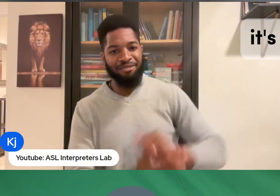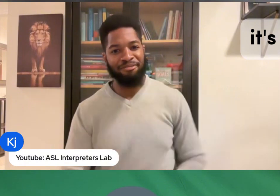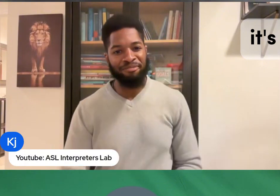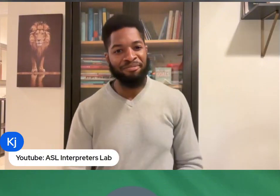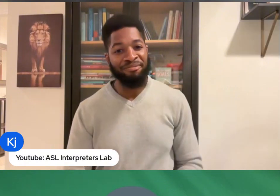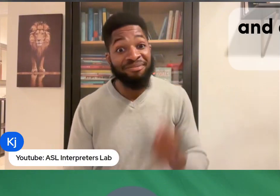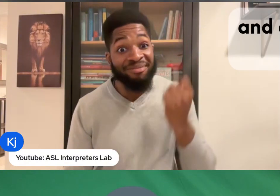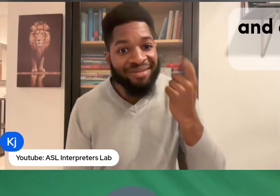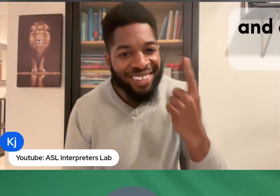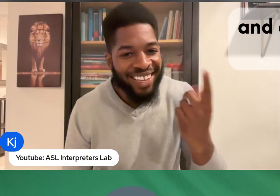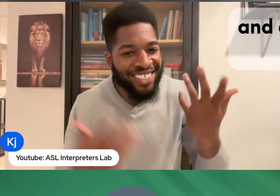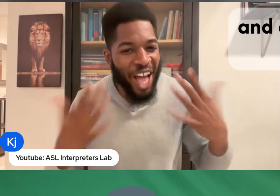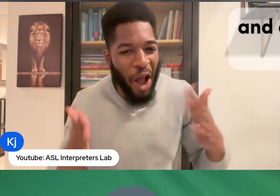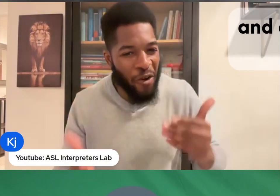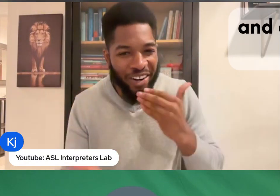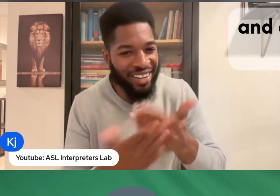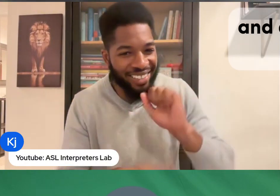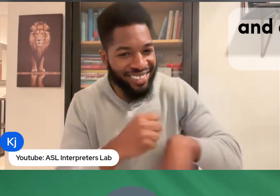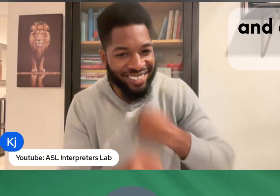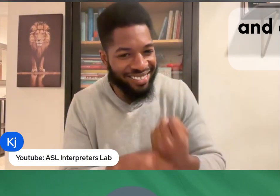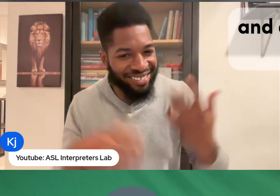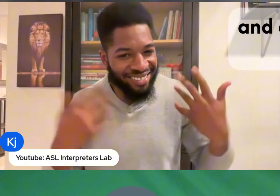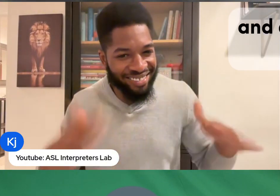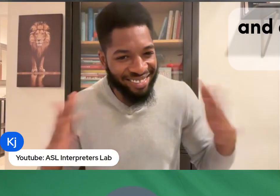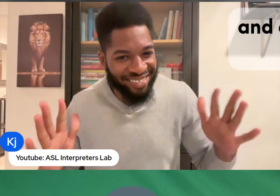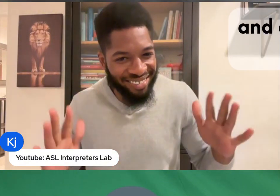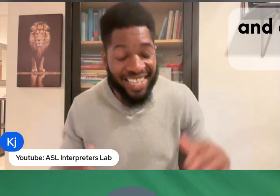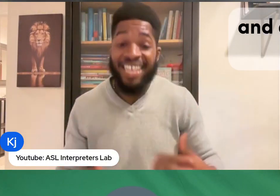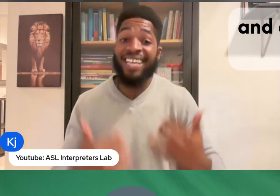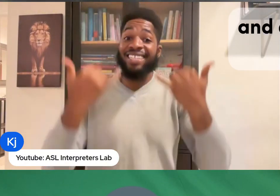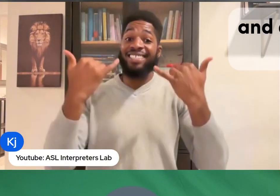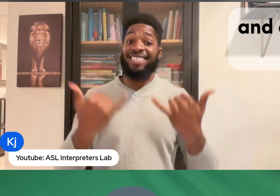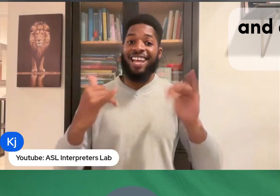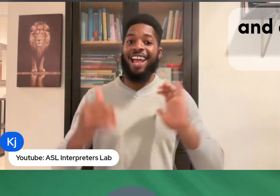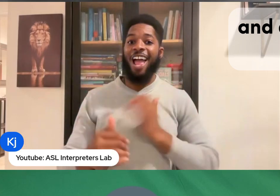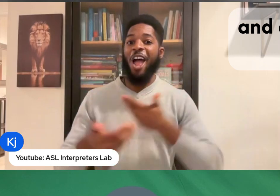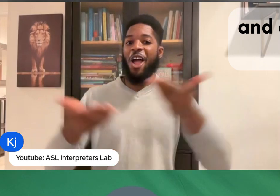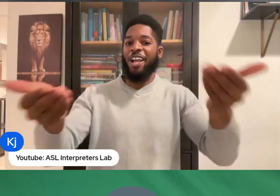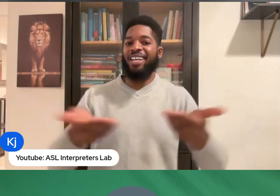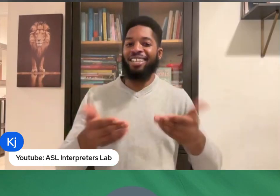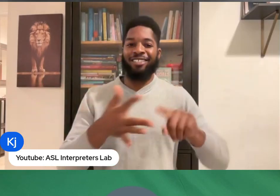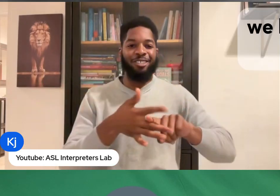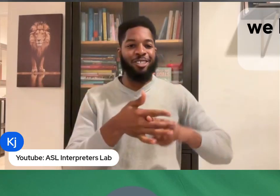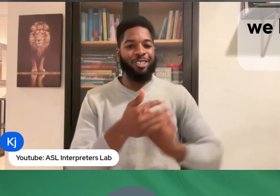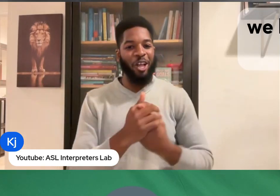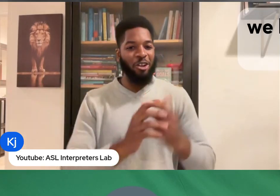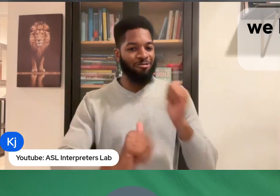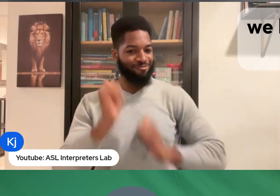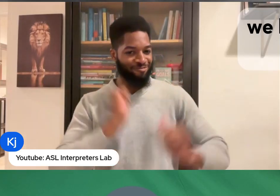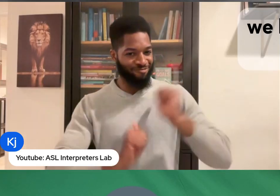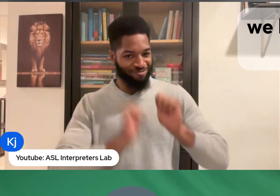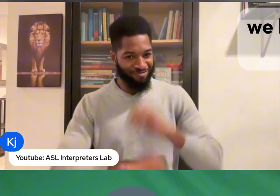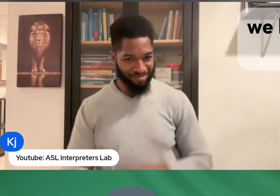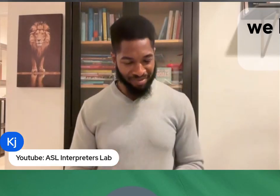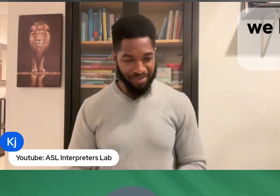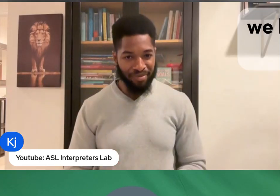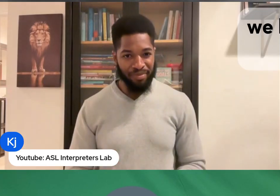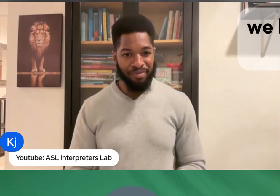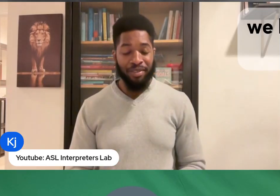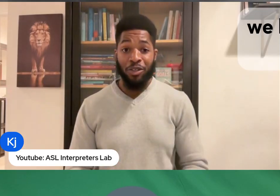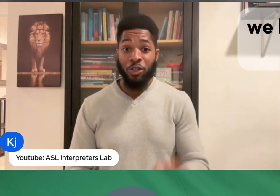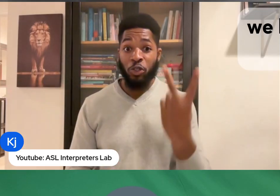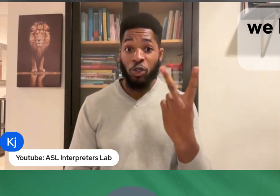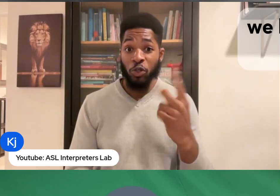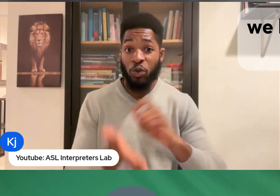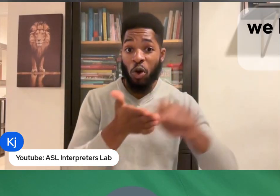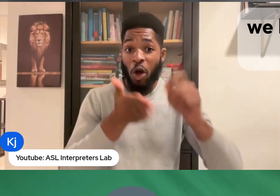year. And our guests today are kicking off our guest series. We have 2 authors